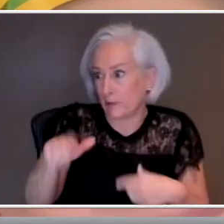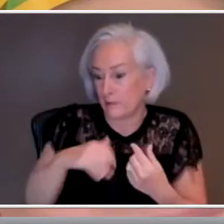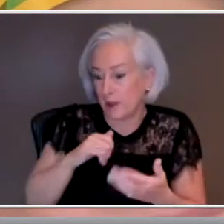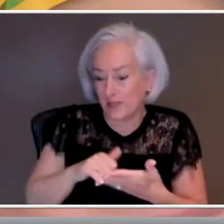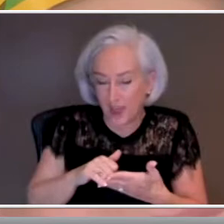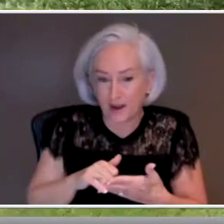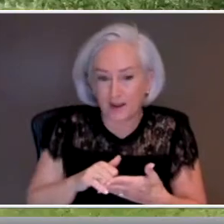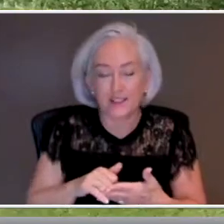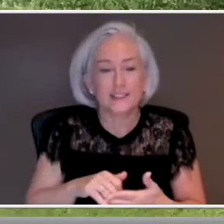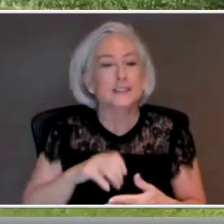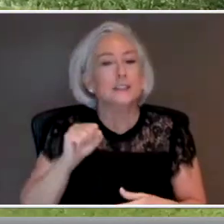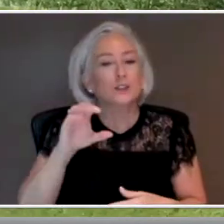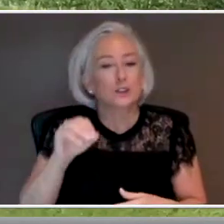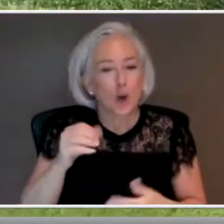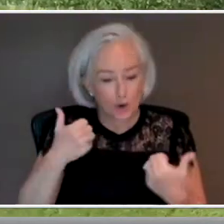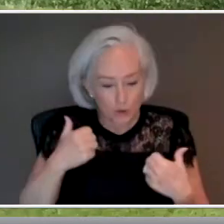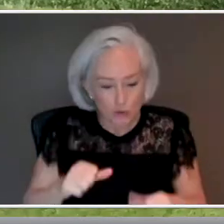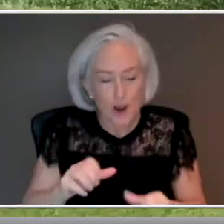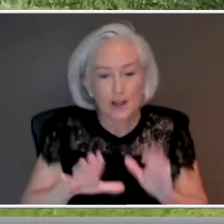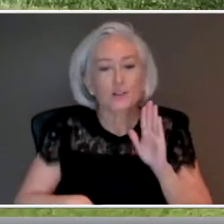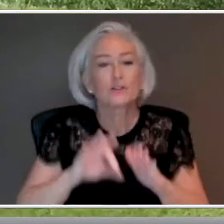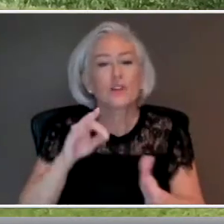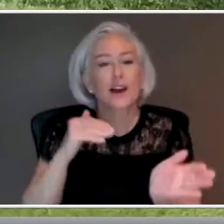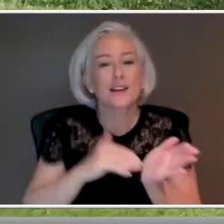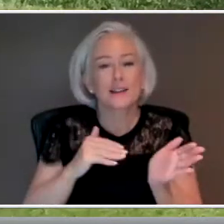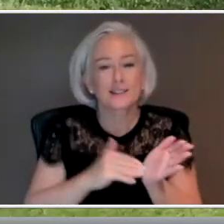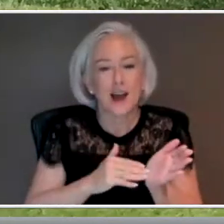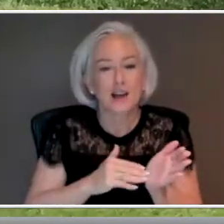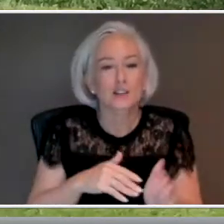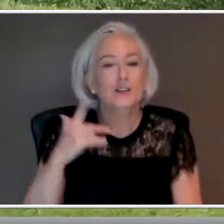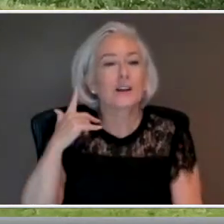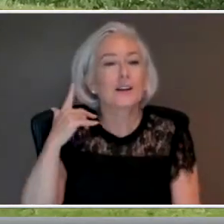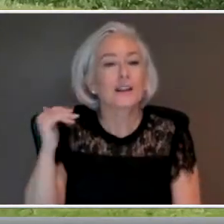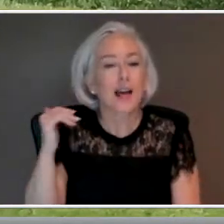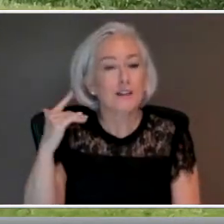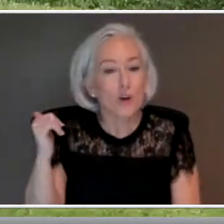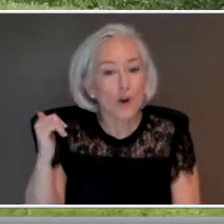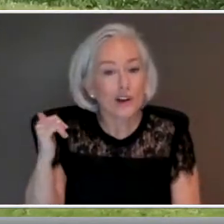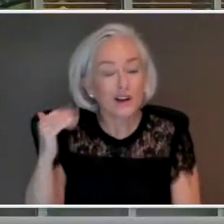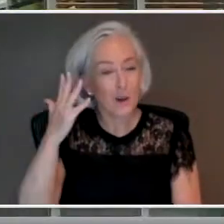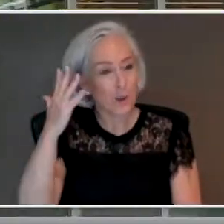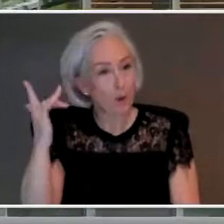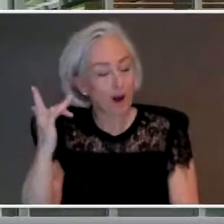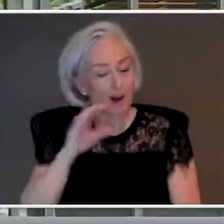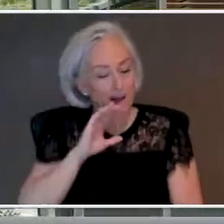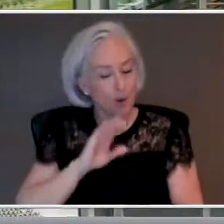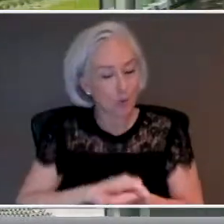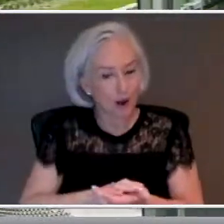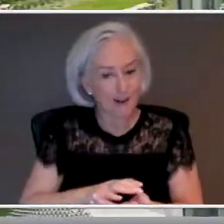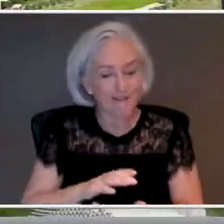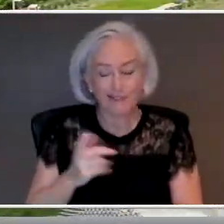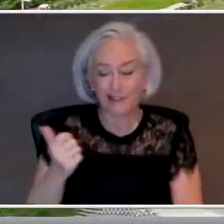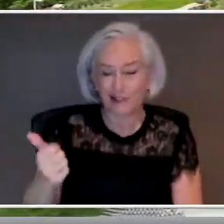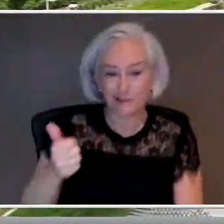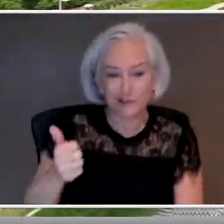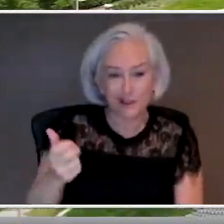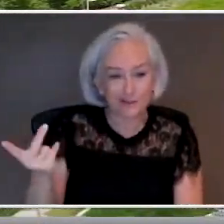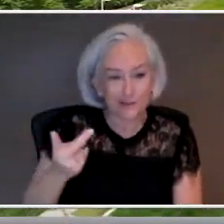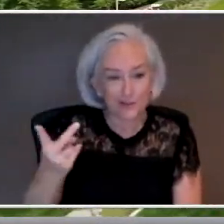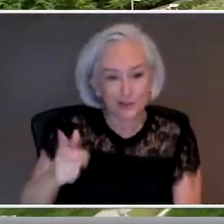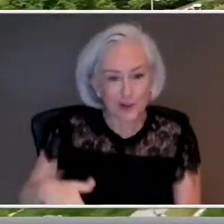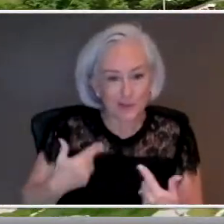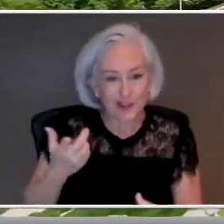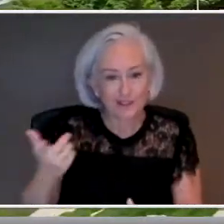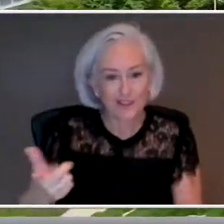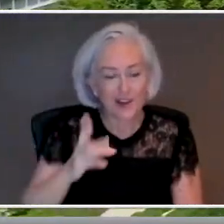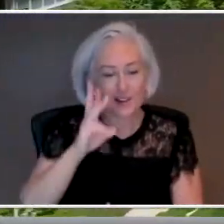in California where he and his wife live 6 months out of the year, but he didn't have any luck. Then his friend told him about the care he'd